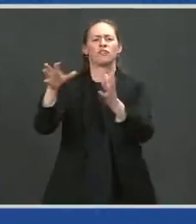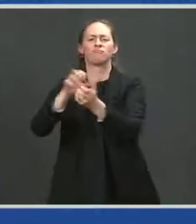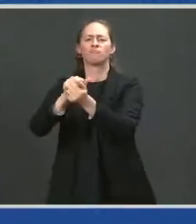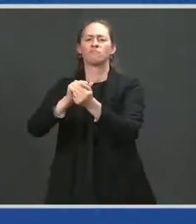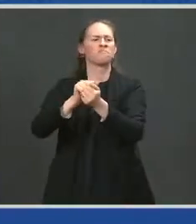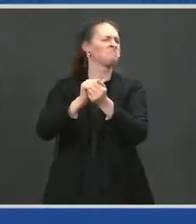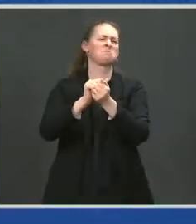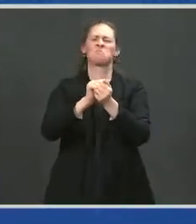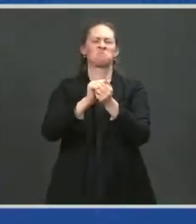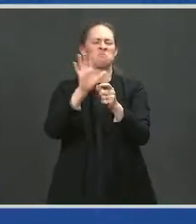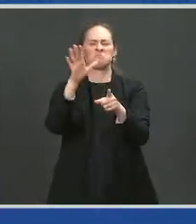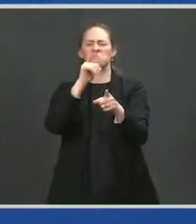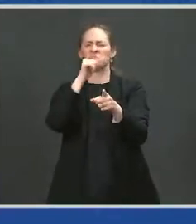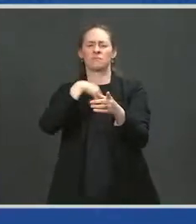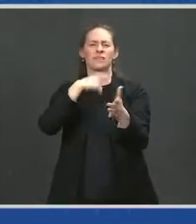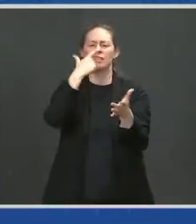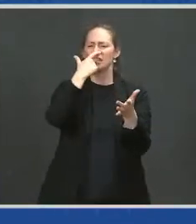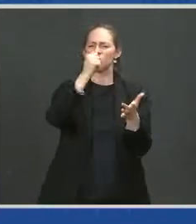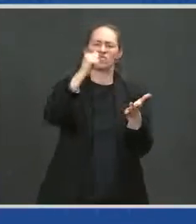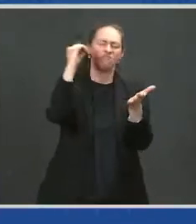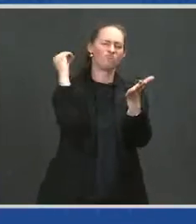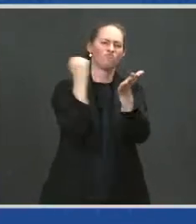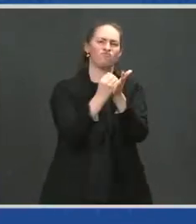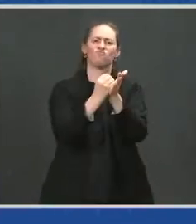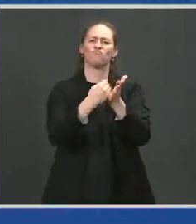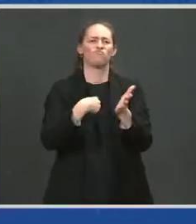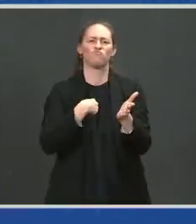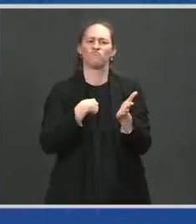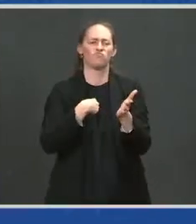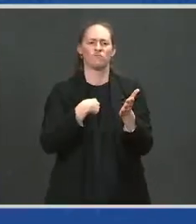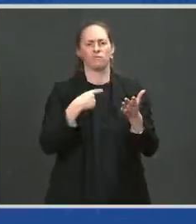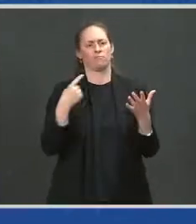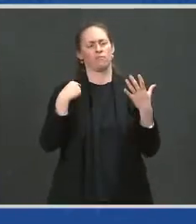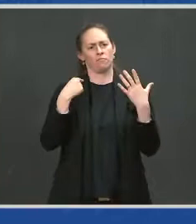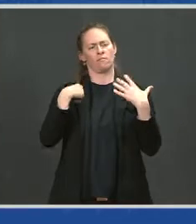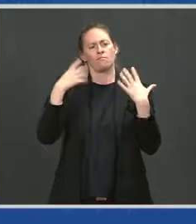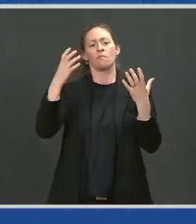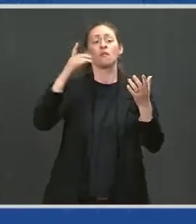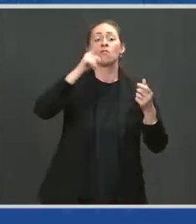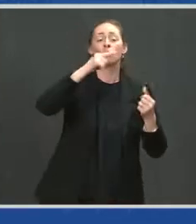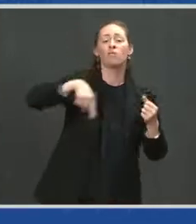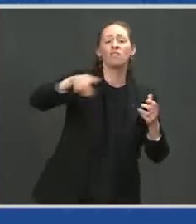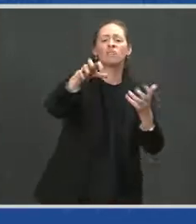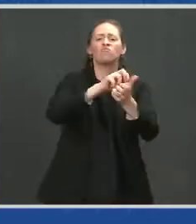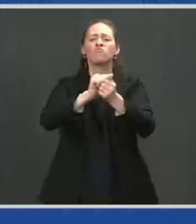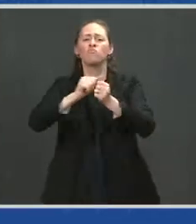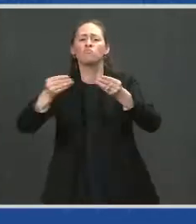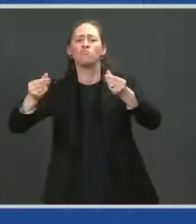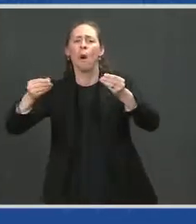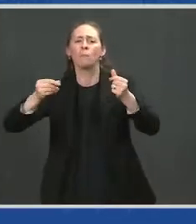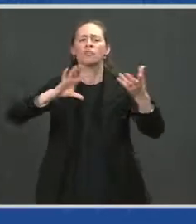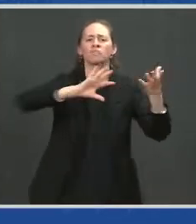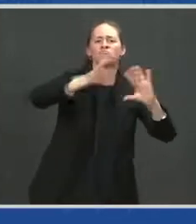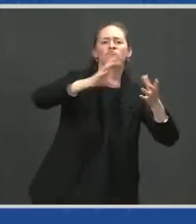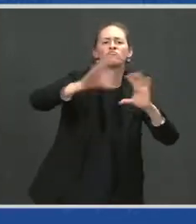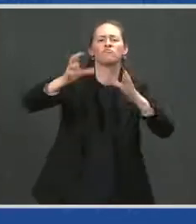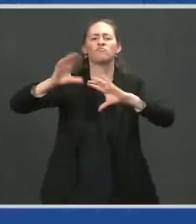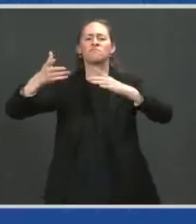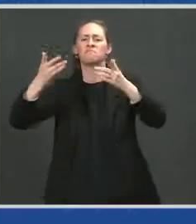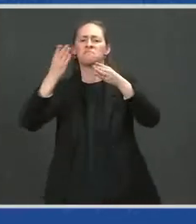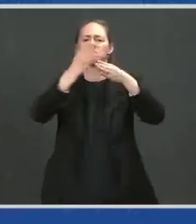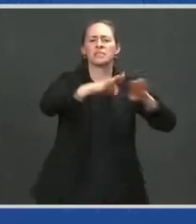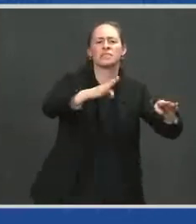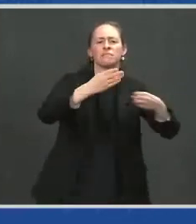justice, who seek to carry out violence, destroy property, fan the flames of hate and division, who will do everything